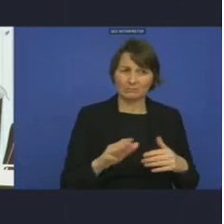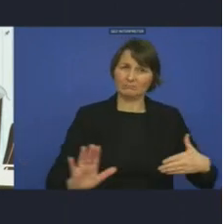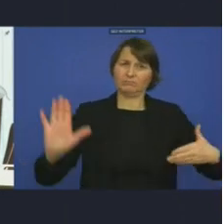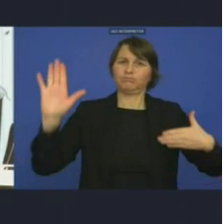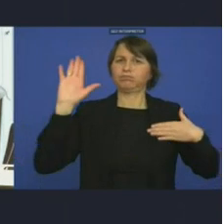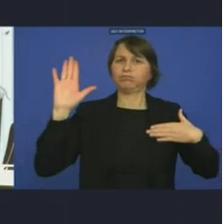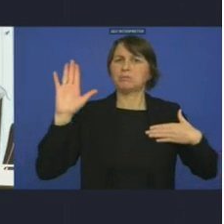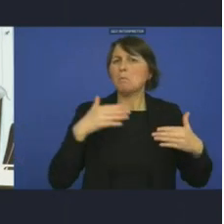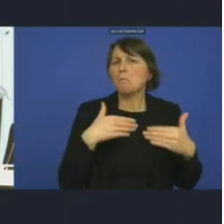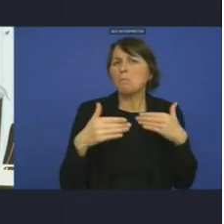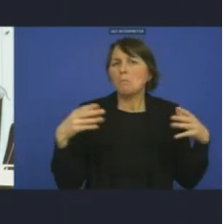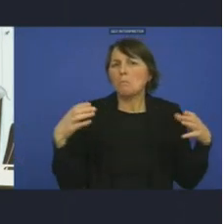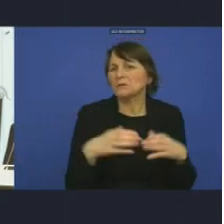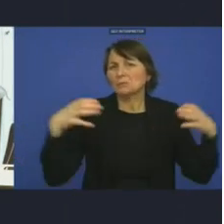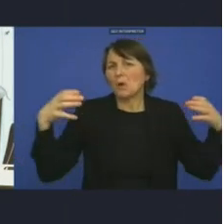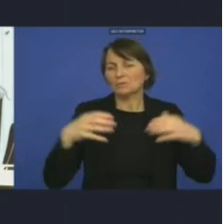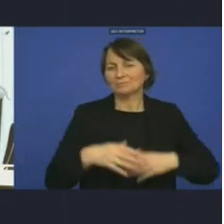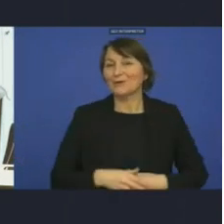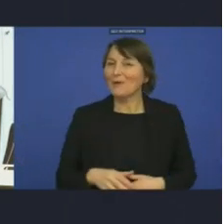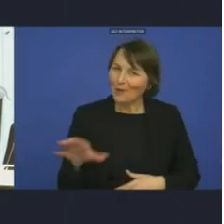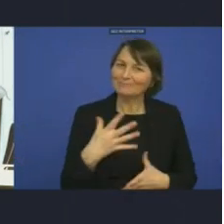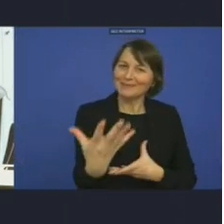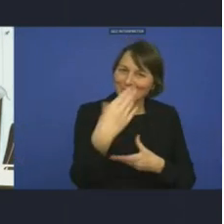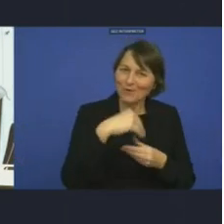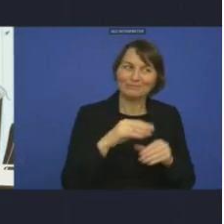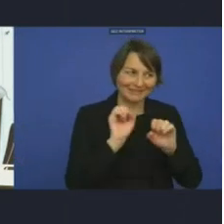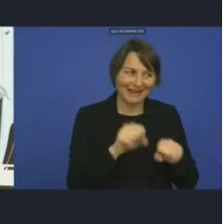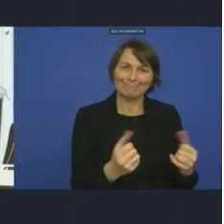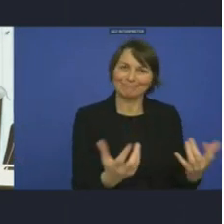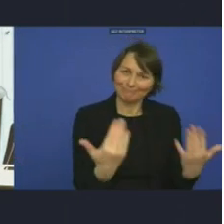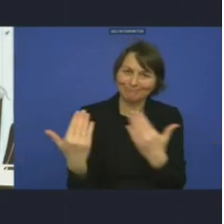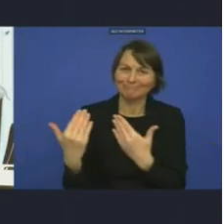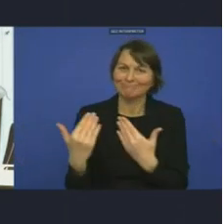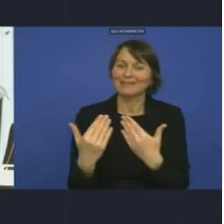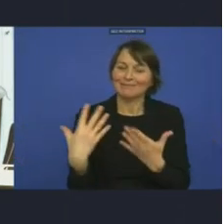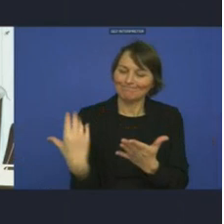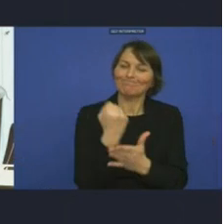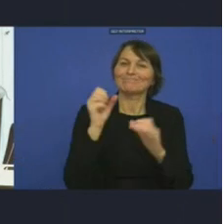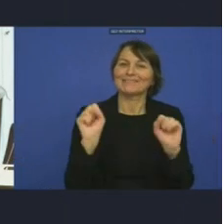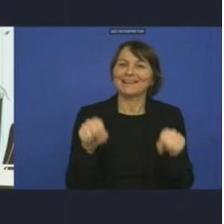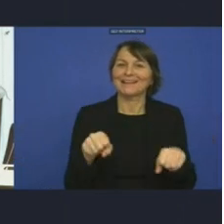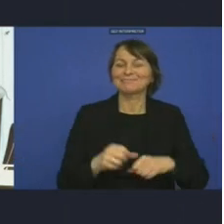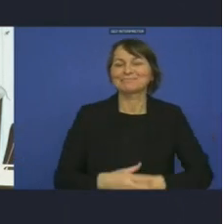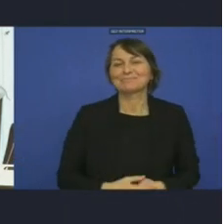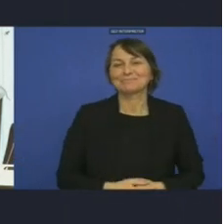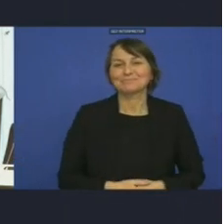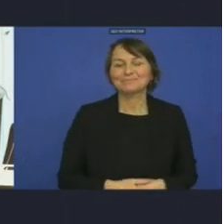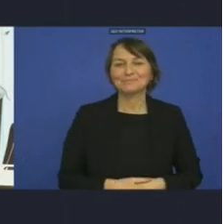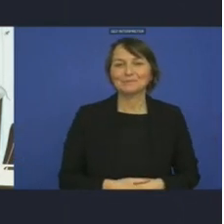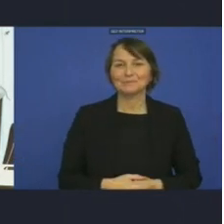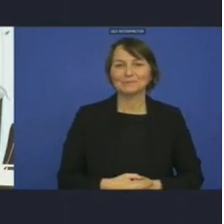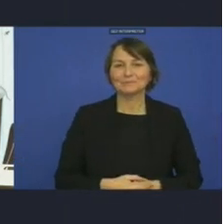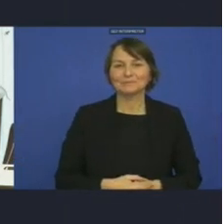can be part of it, and can be targeted, and can gain from that. Now, getting